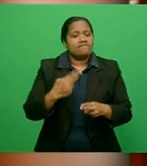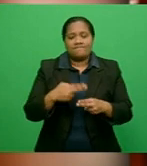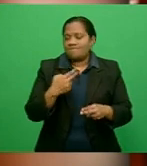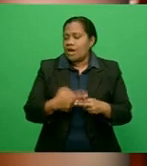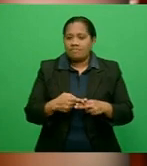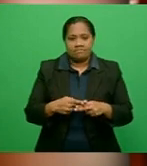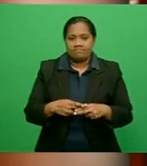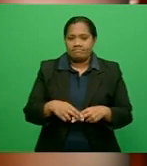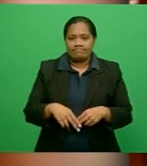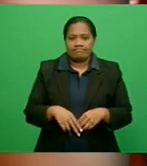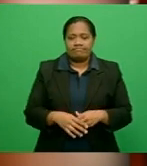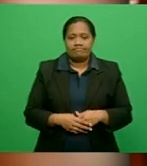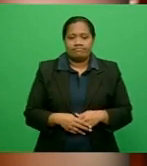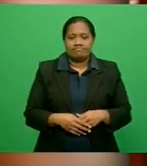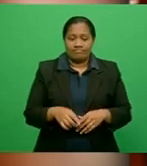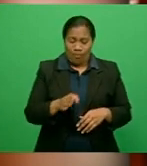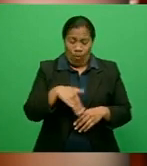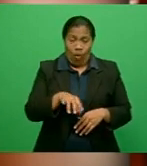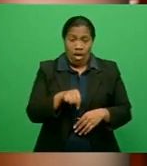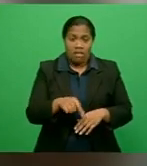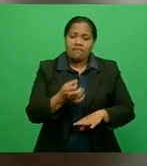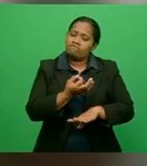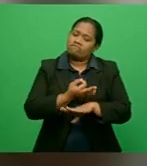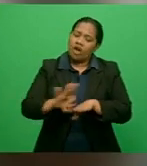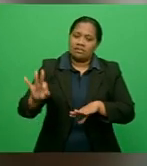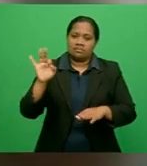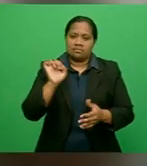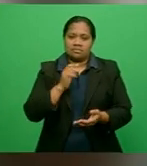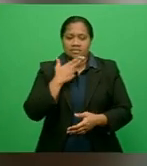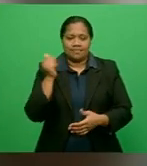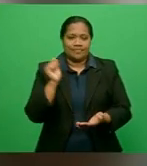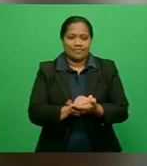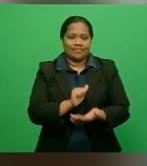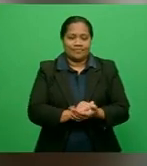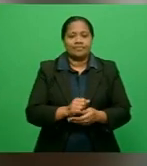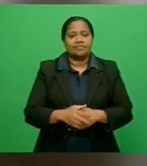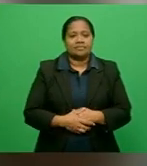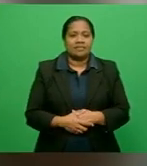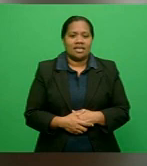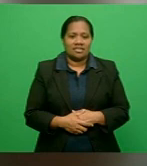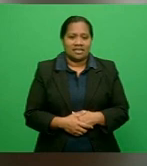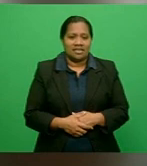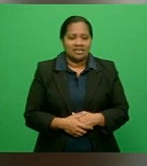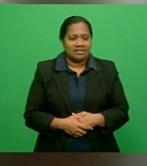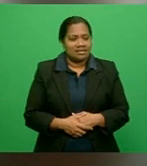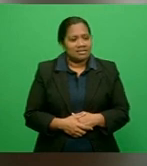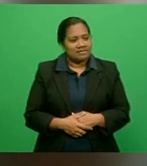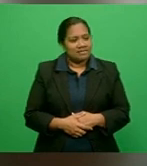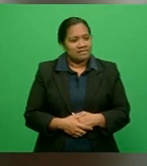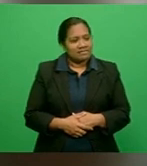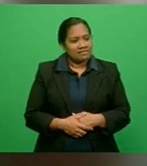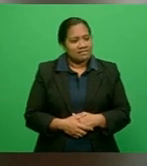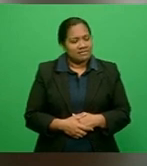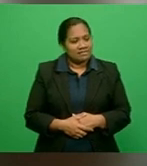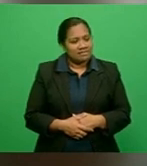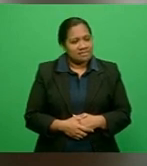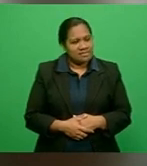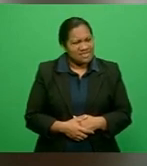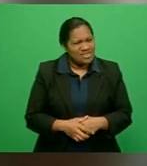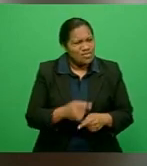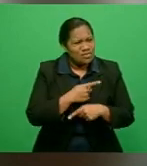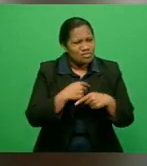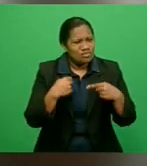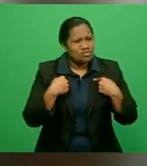Actually, from nature, from the farm, and we